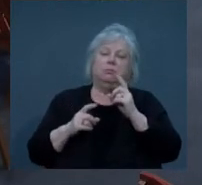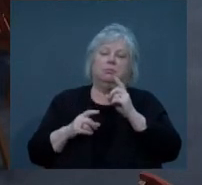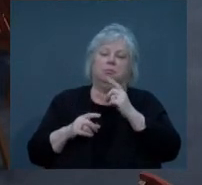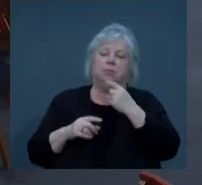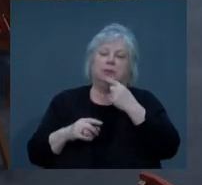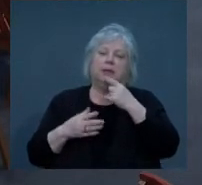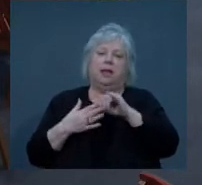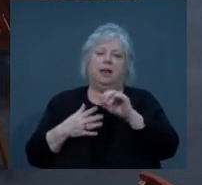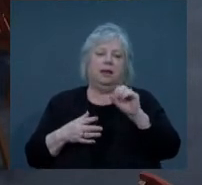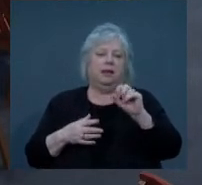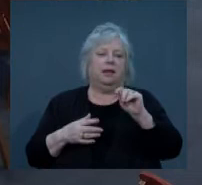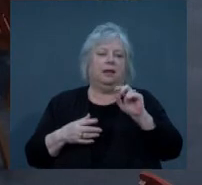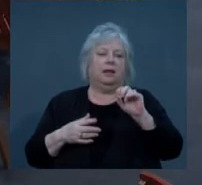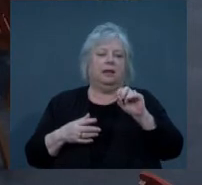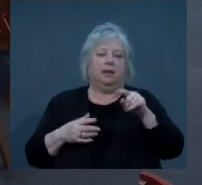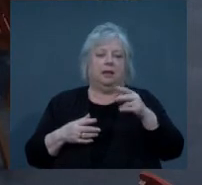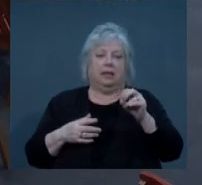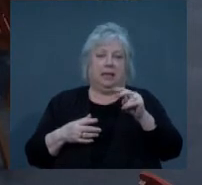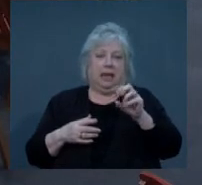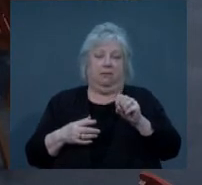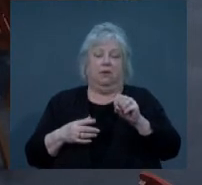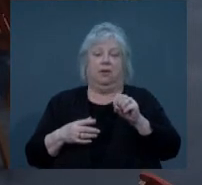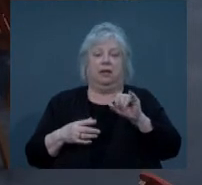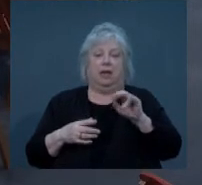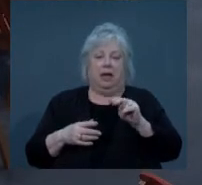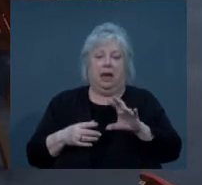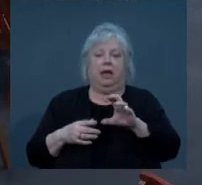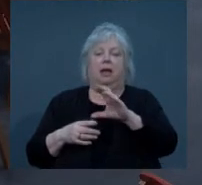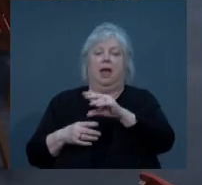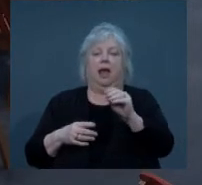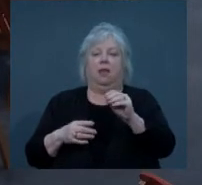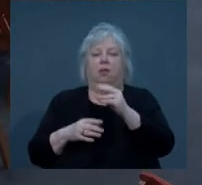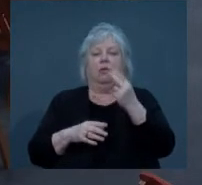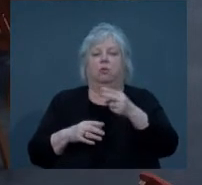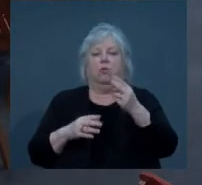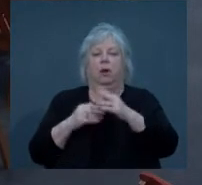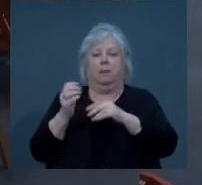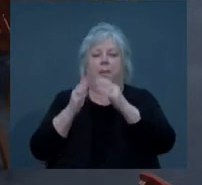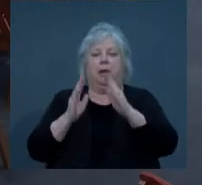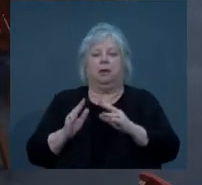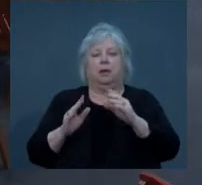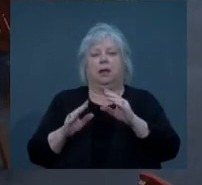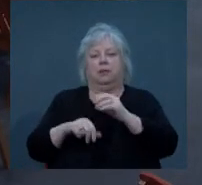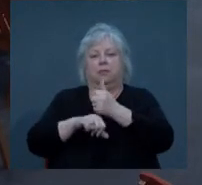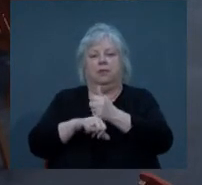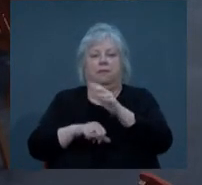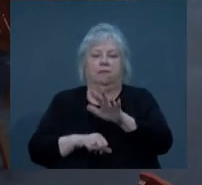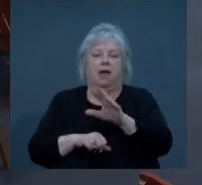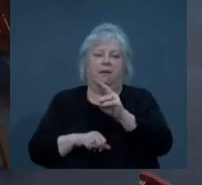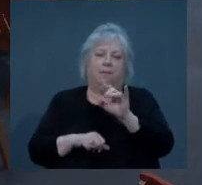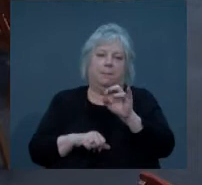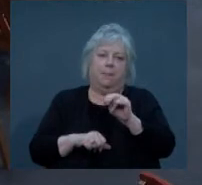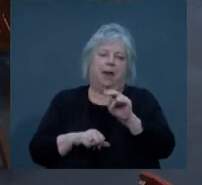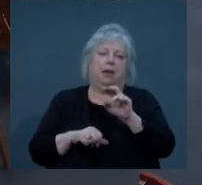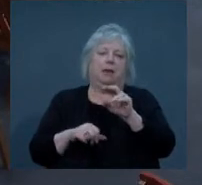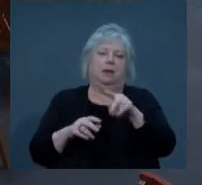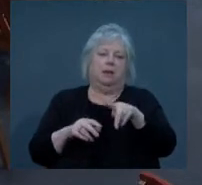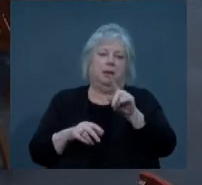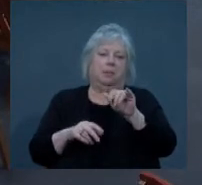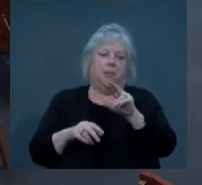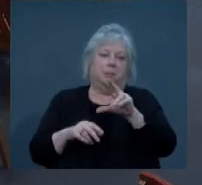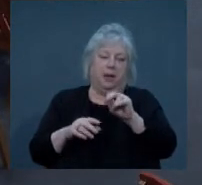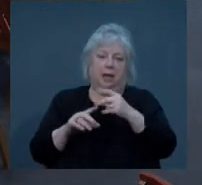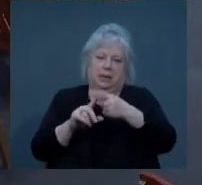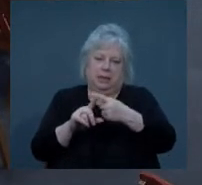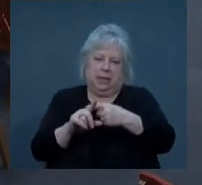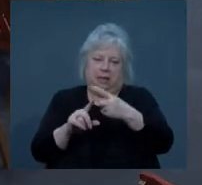in the building, the historic building at 5 Main Place, that was then leased to 2 state tenants, that